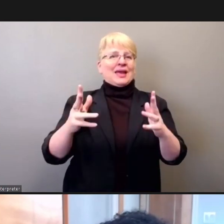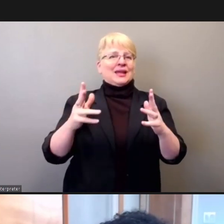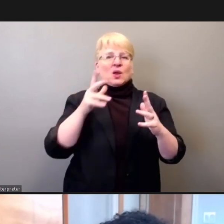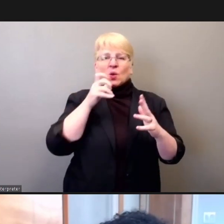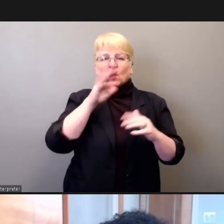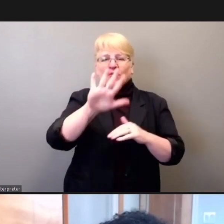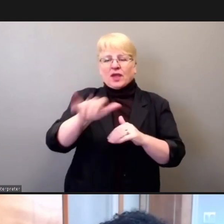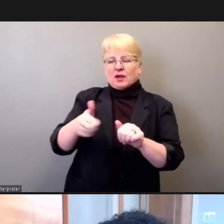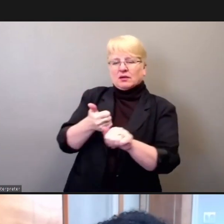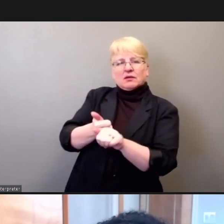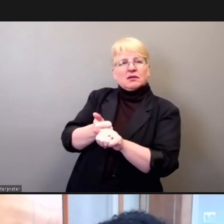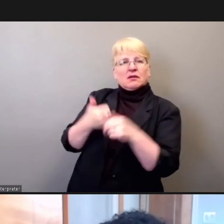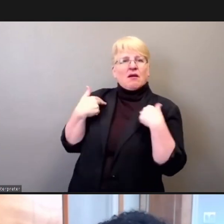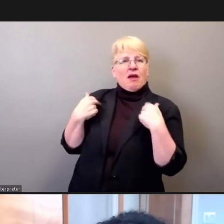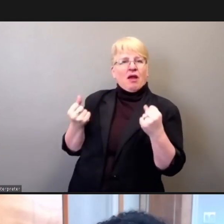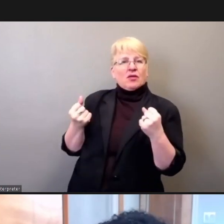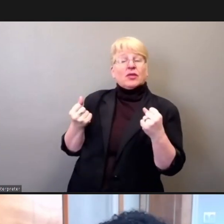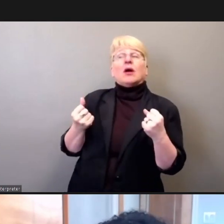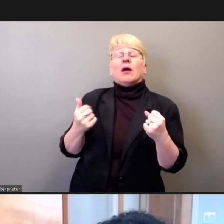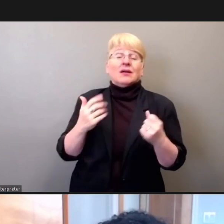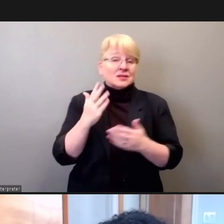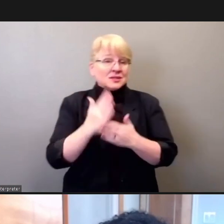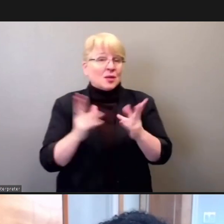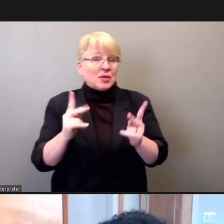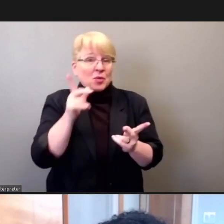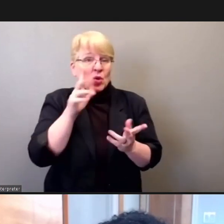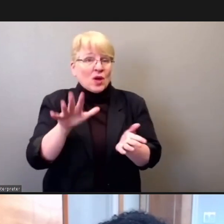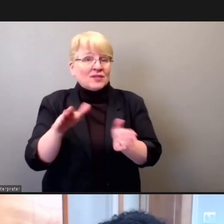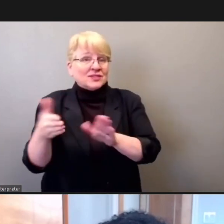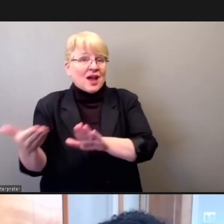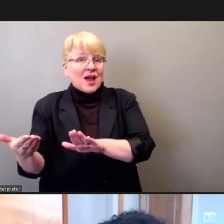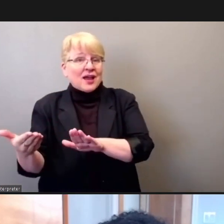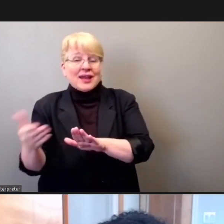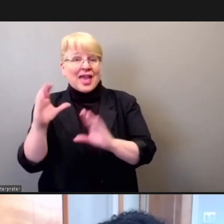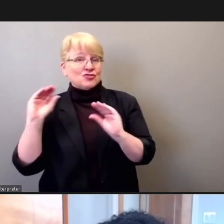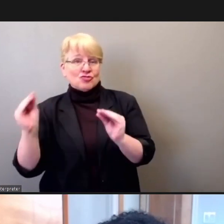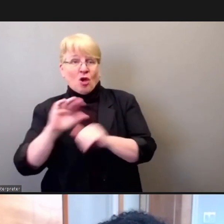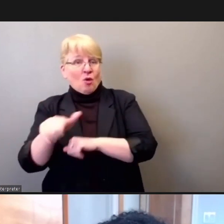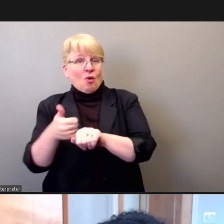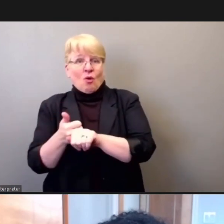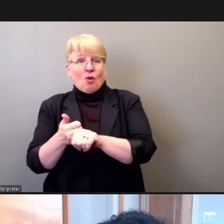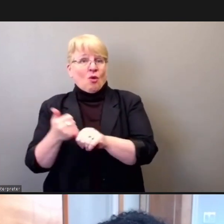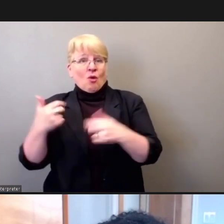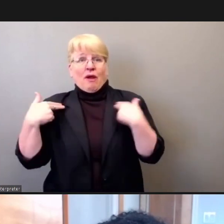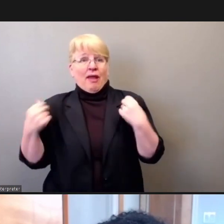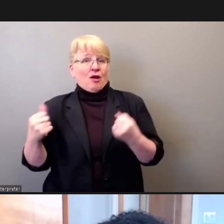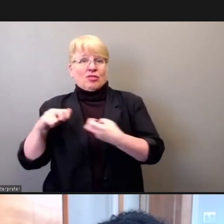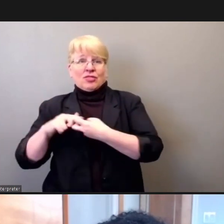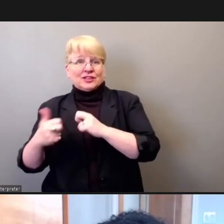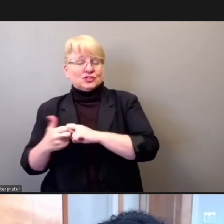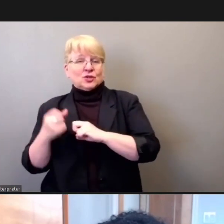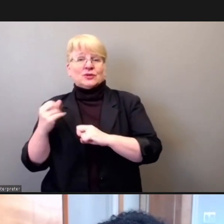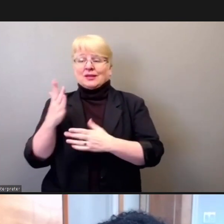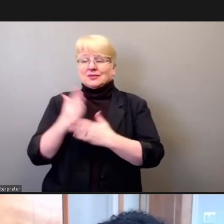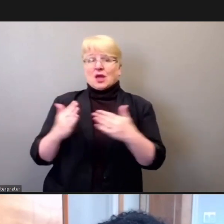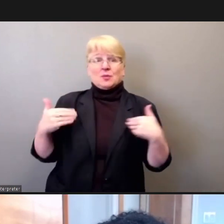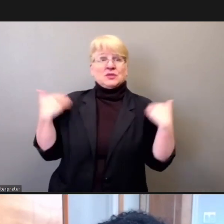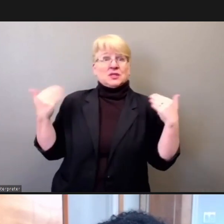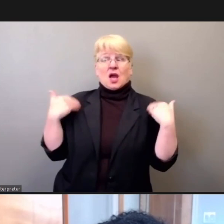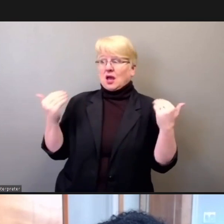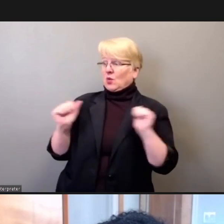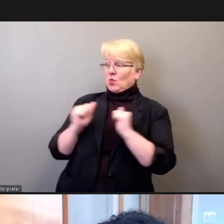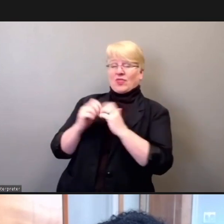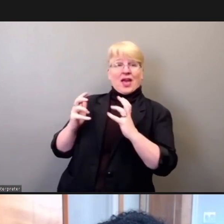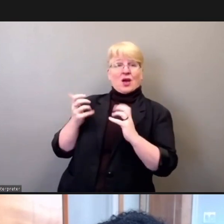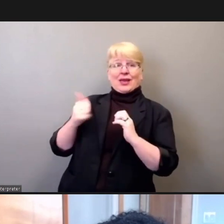no underlying conditions, and some young New Mexicans who were certainly not identified in the high-risk group through